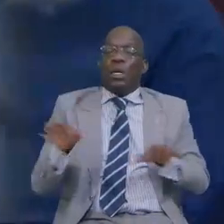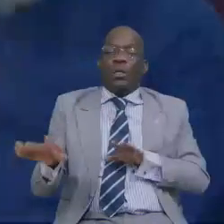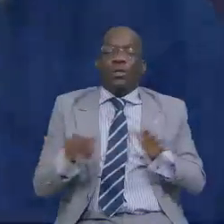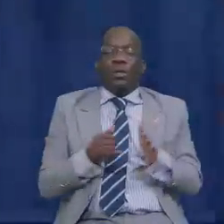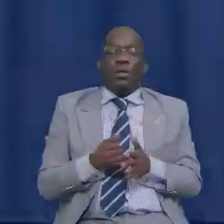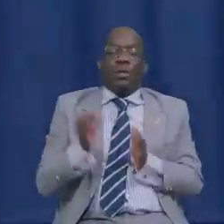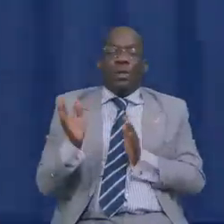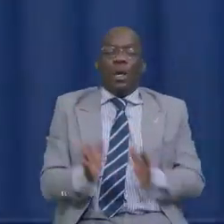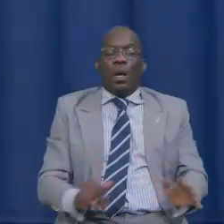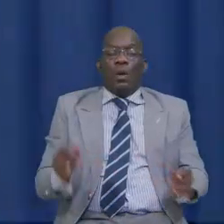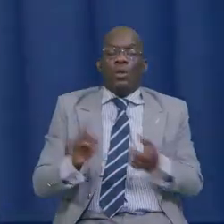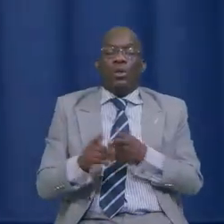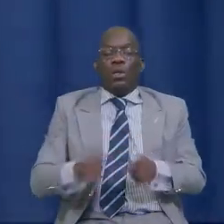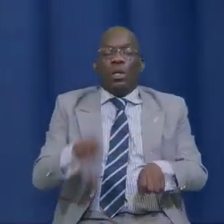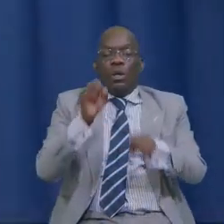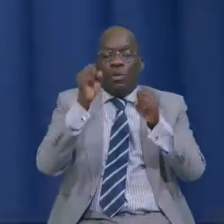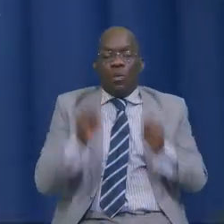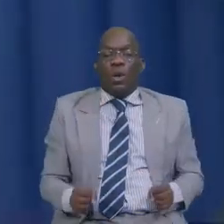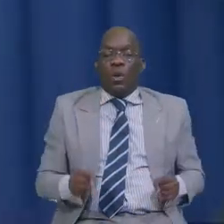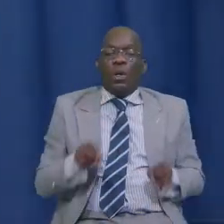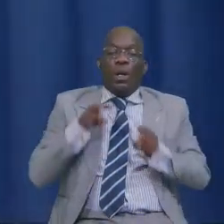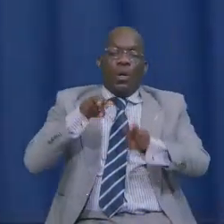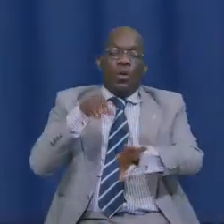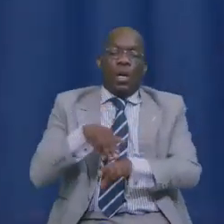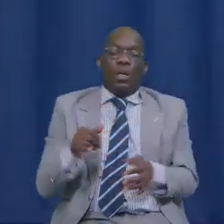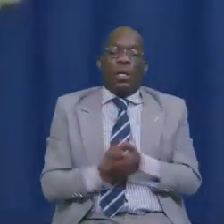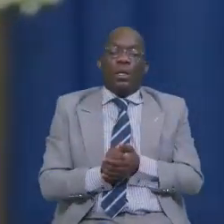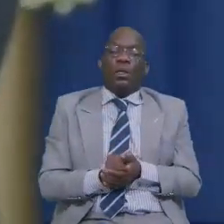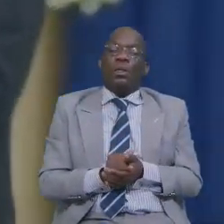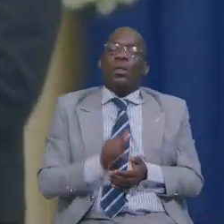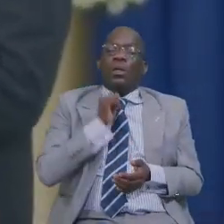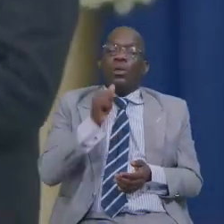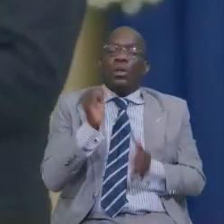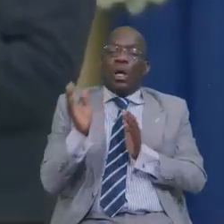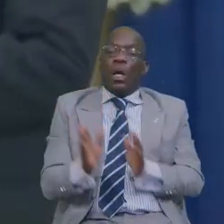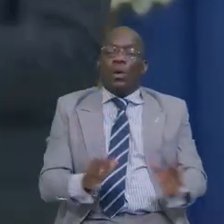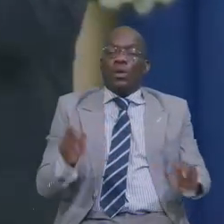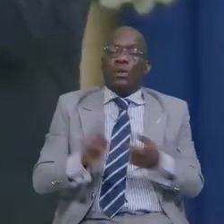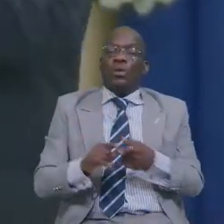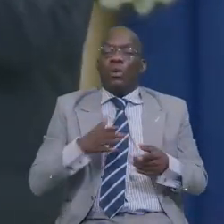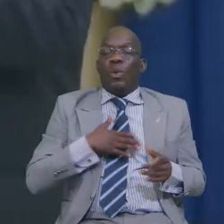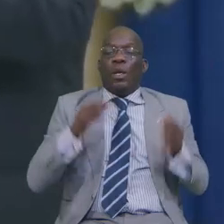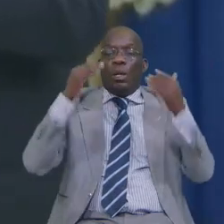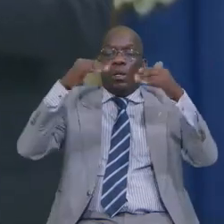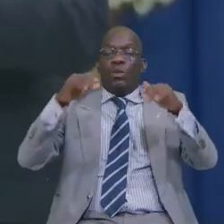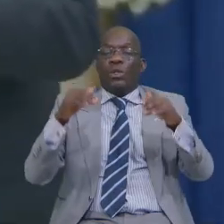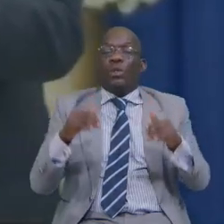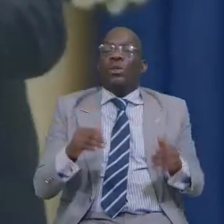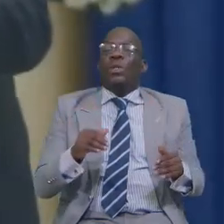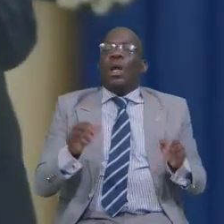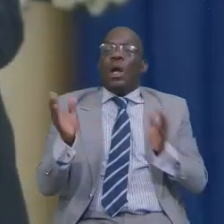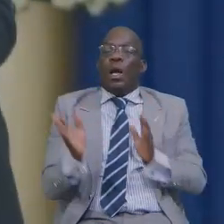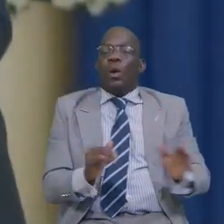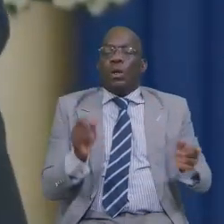the power, look at that, according, not according to my limitation, according to the power